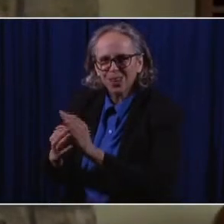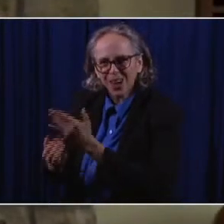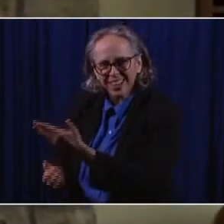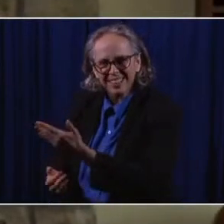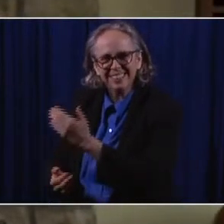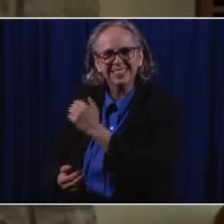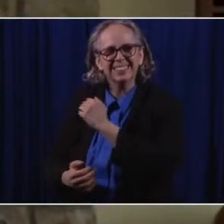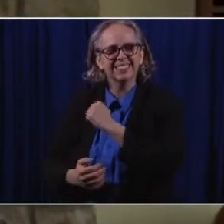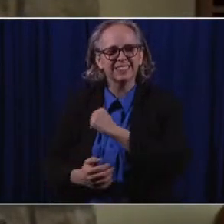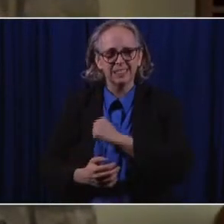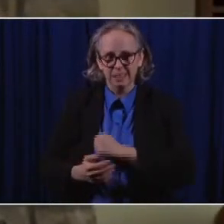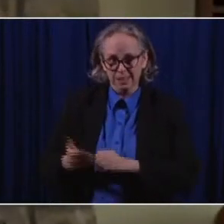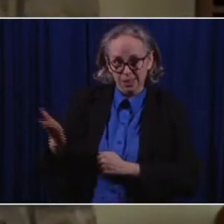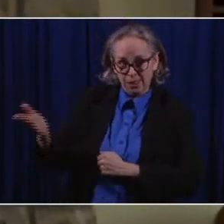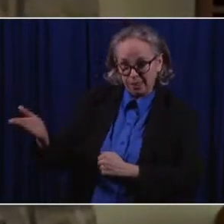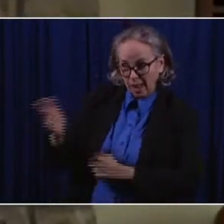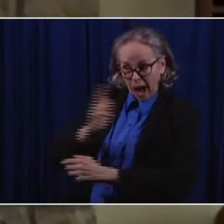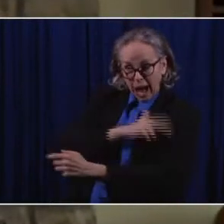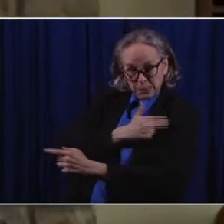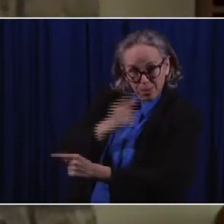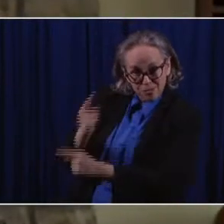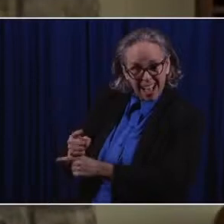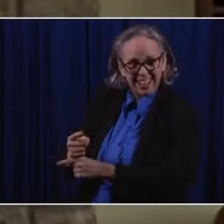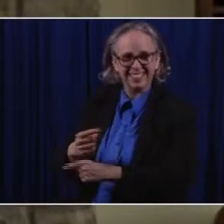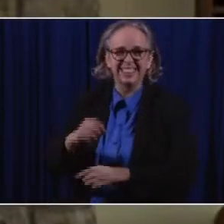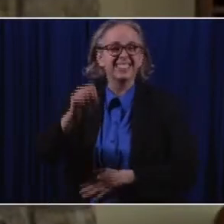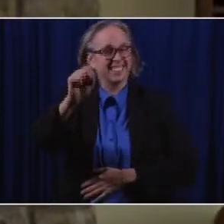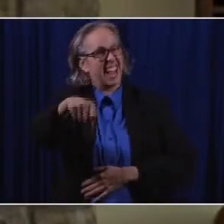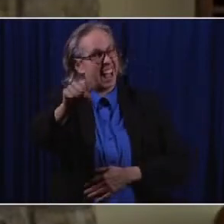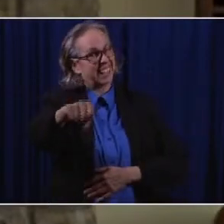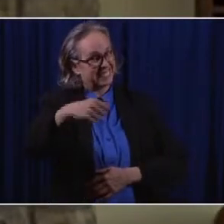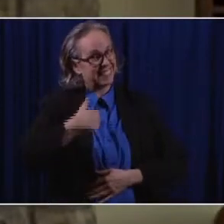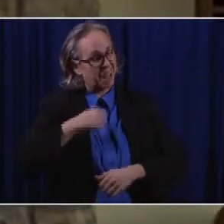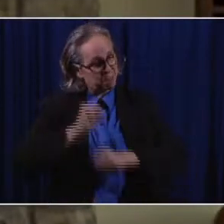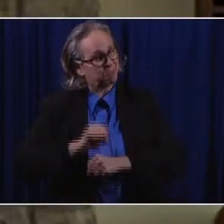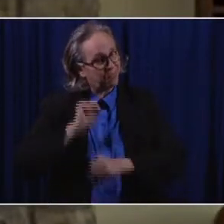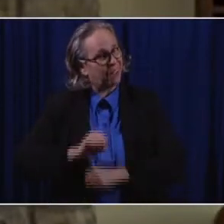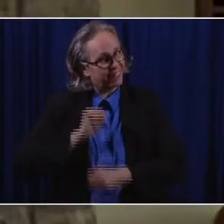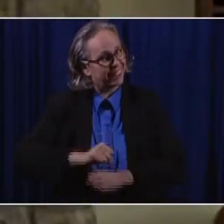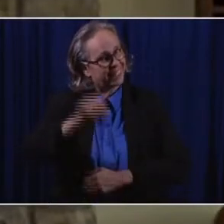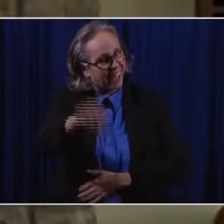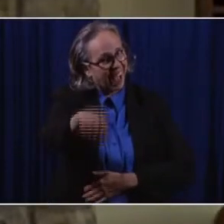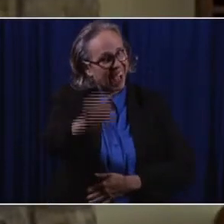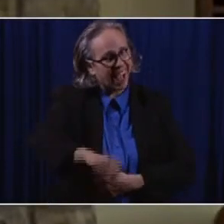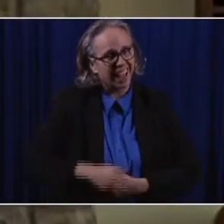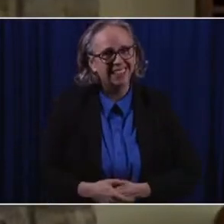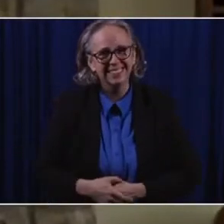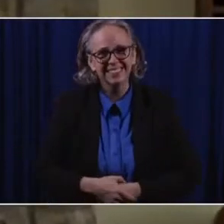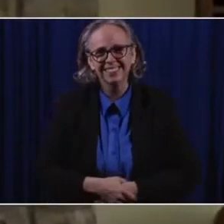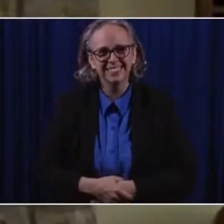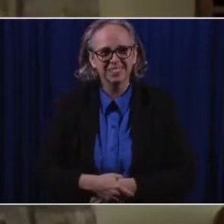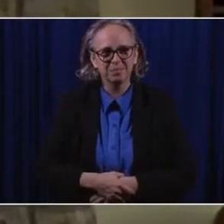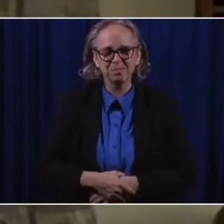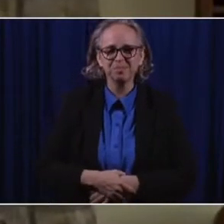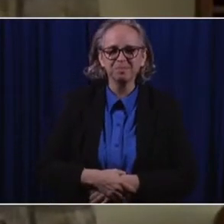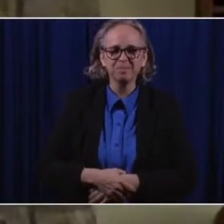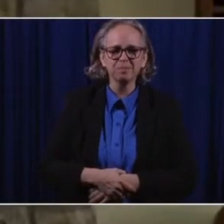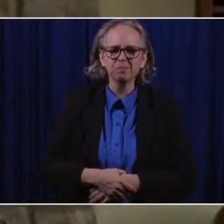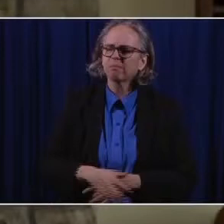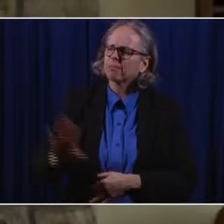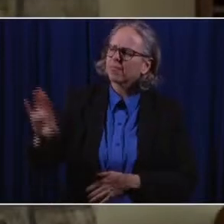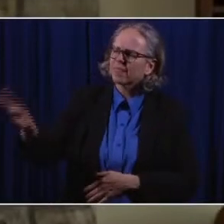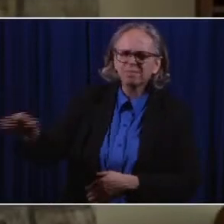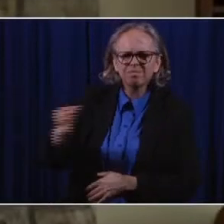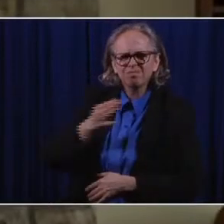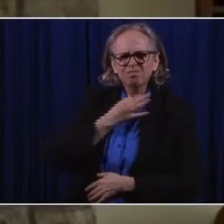right there at the hospital. I am. Tell us what your world is like today,